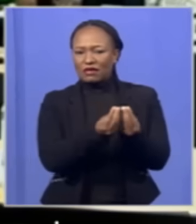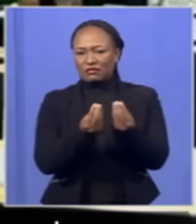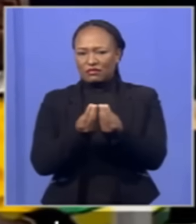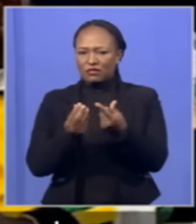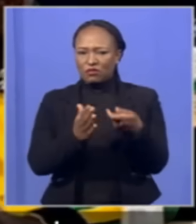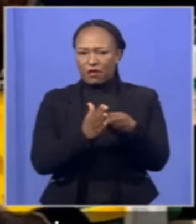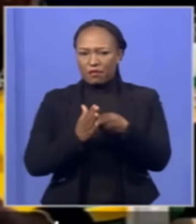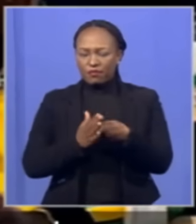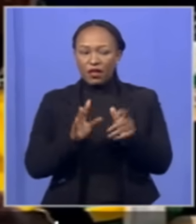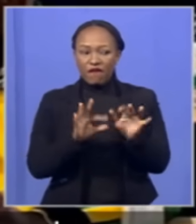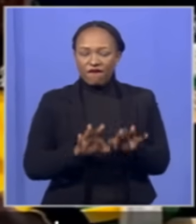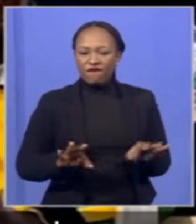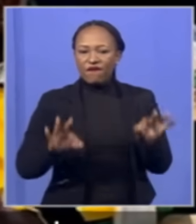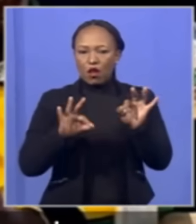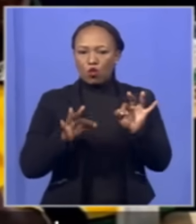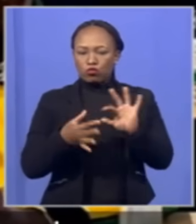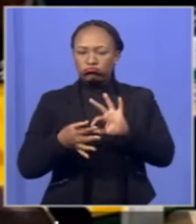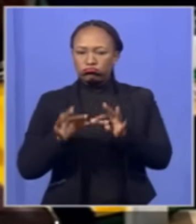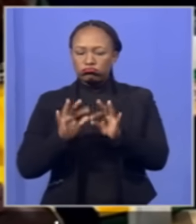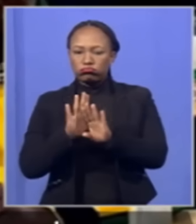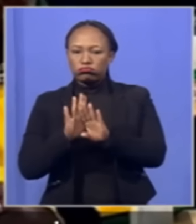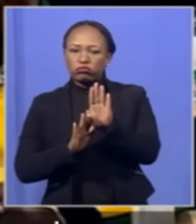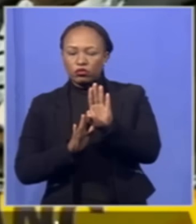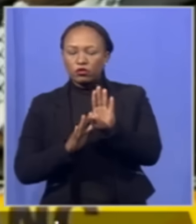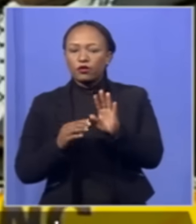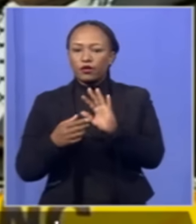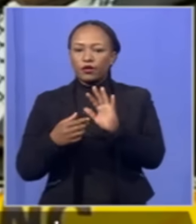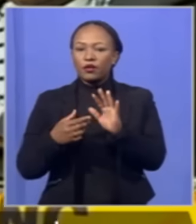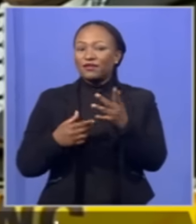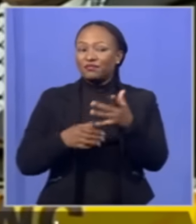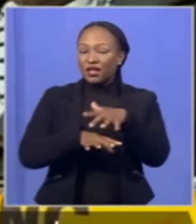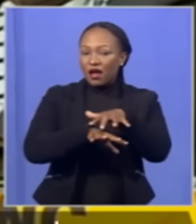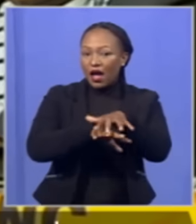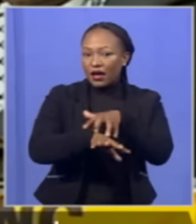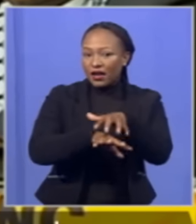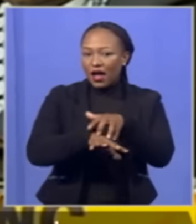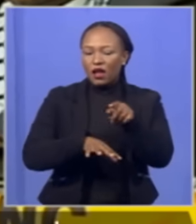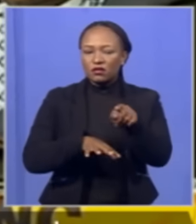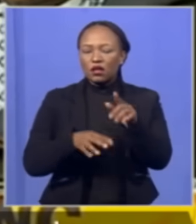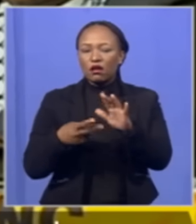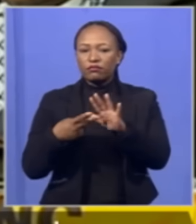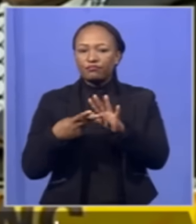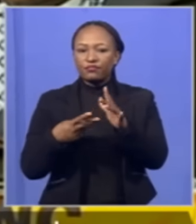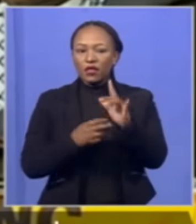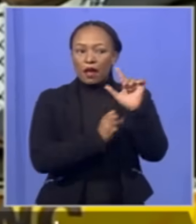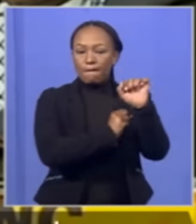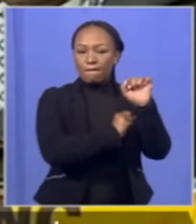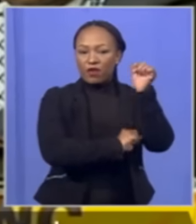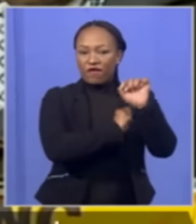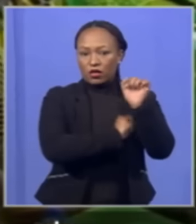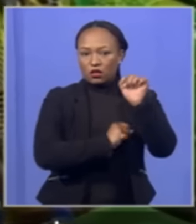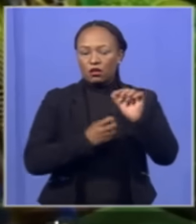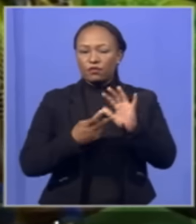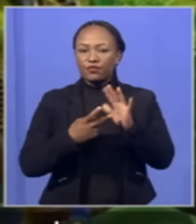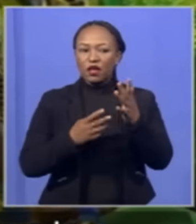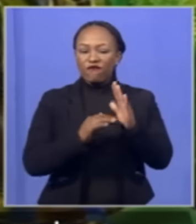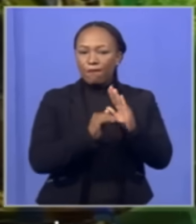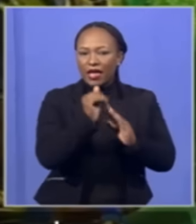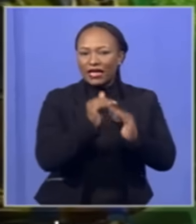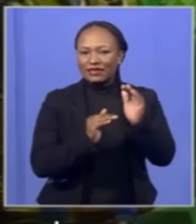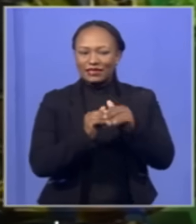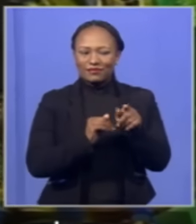need to support labor-intensive sectors such as agriculture, manufacturing, and construction. It called